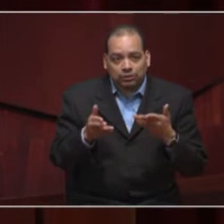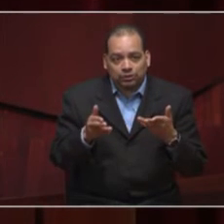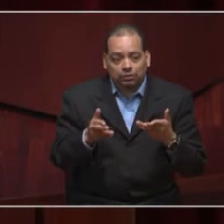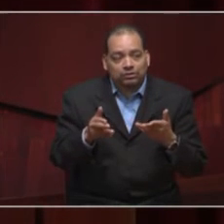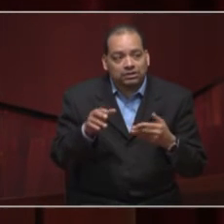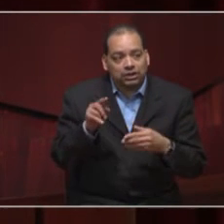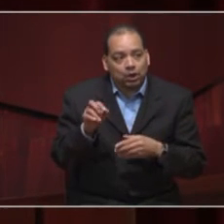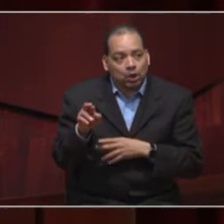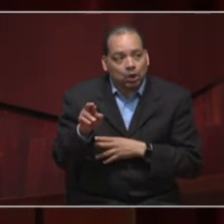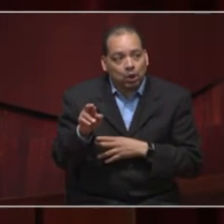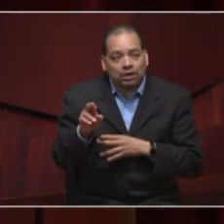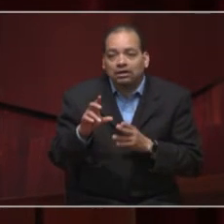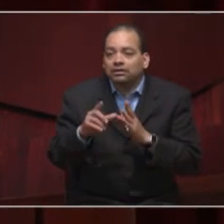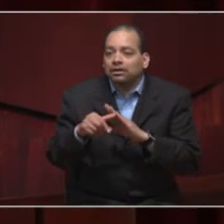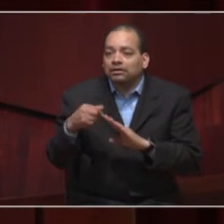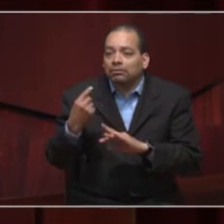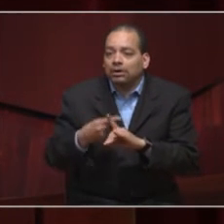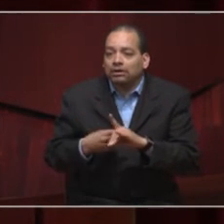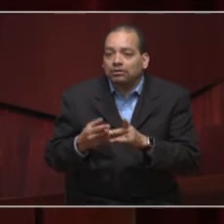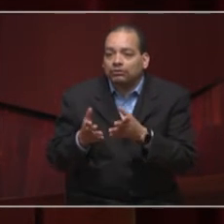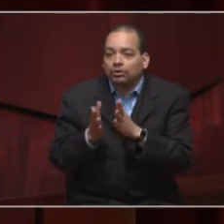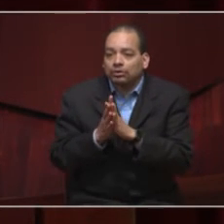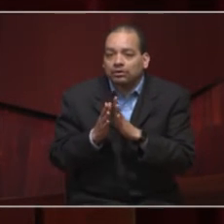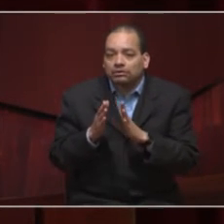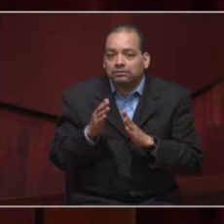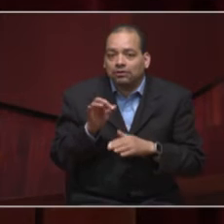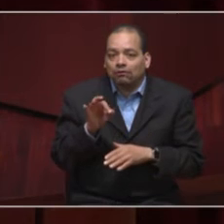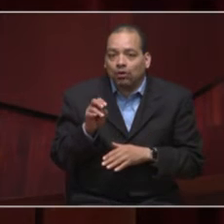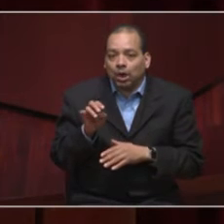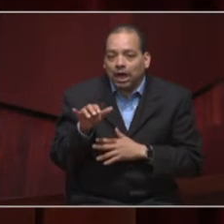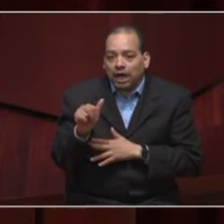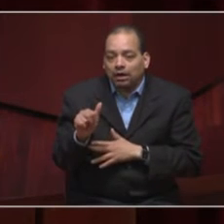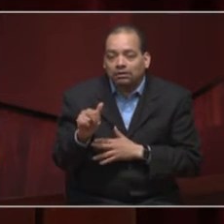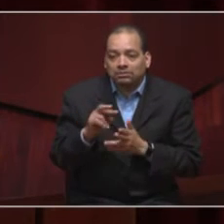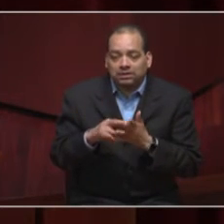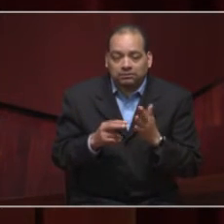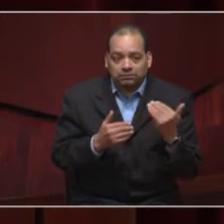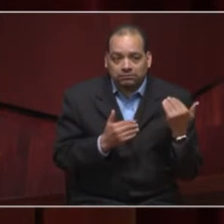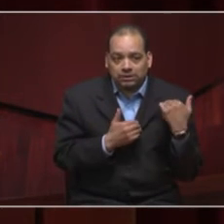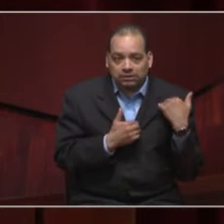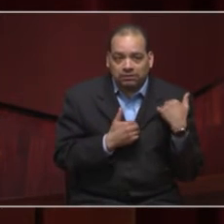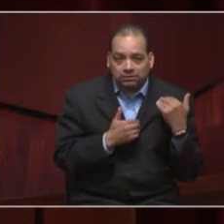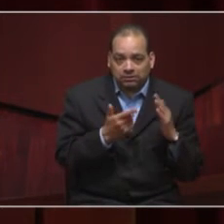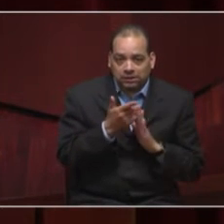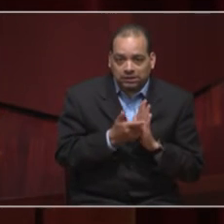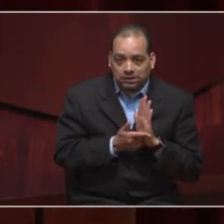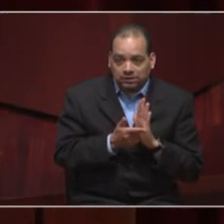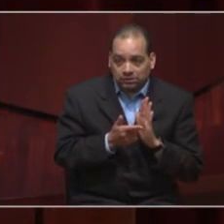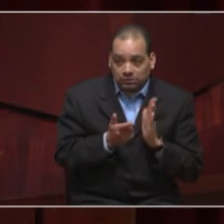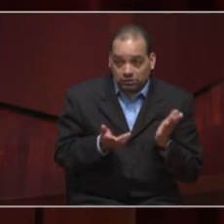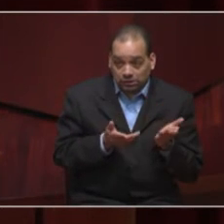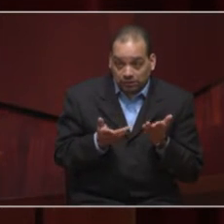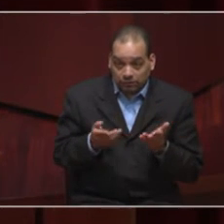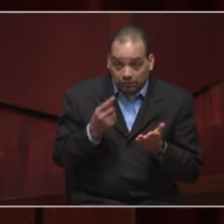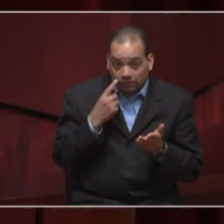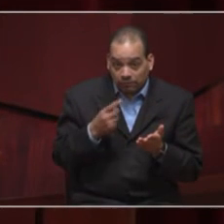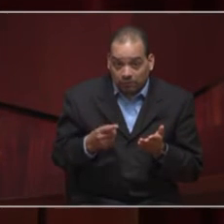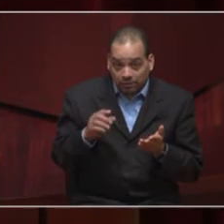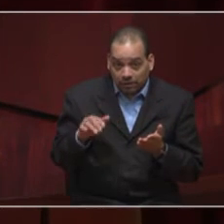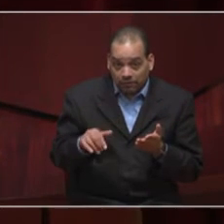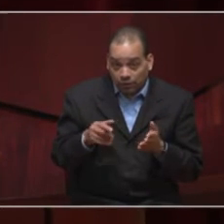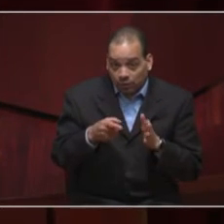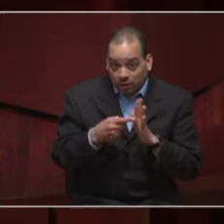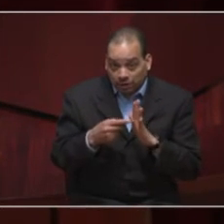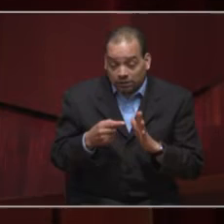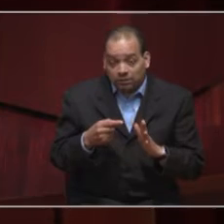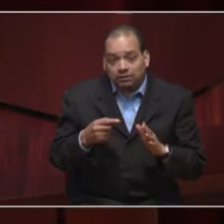we get a FOIA request? Is it still our legal responsibility to deliver those for that FOIA request?